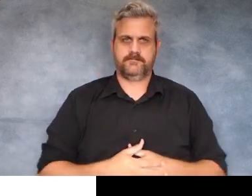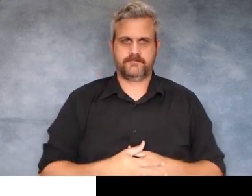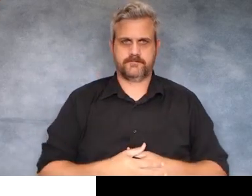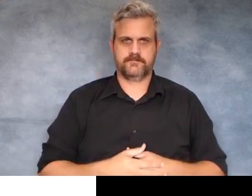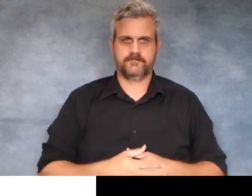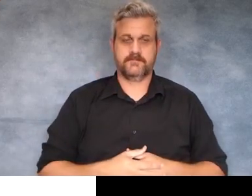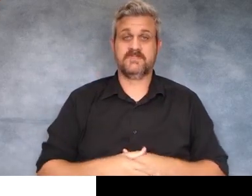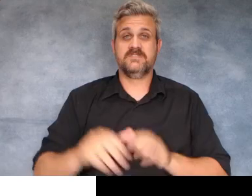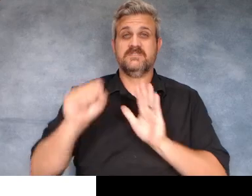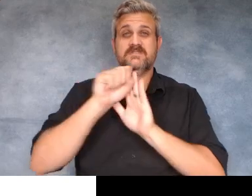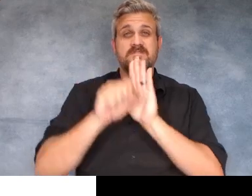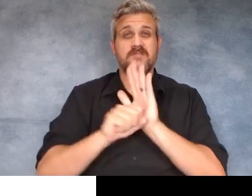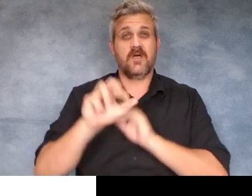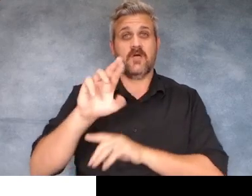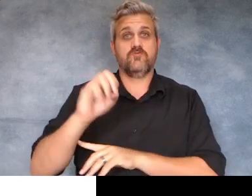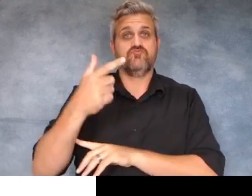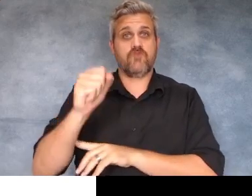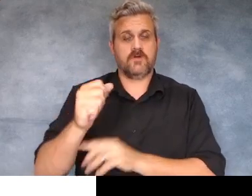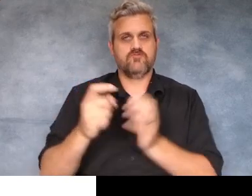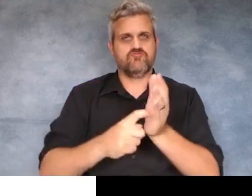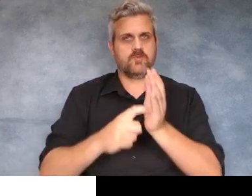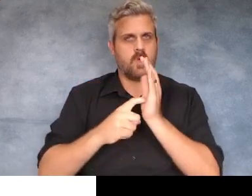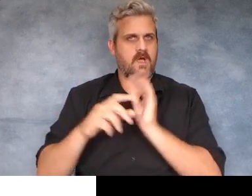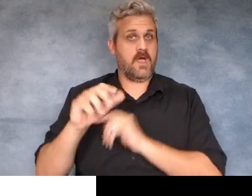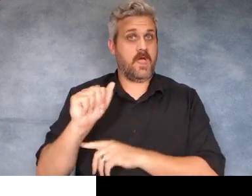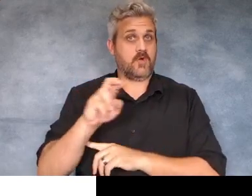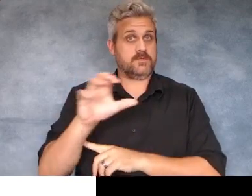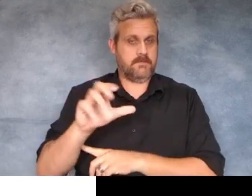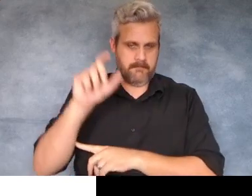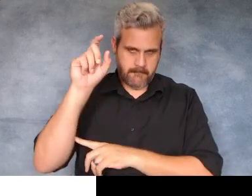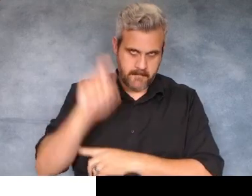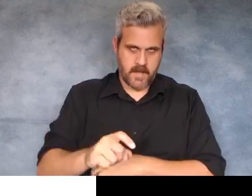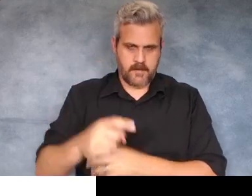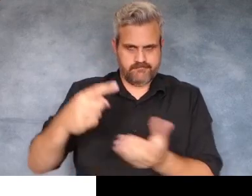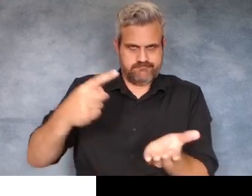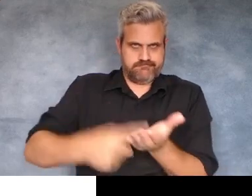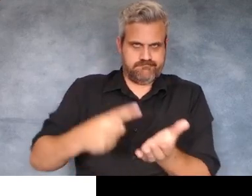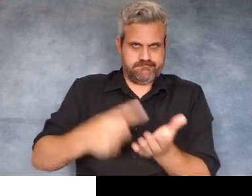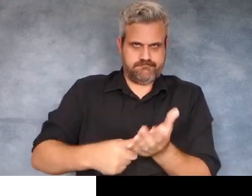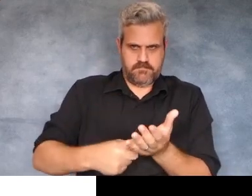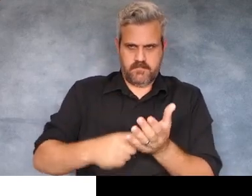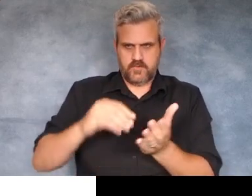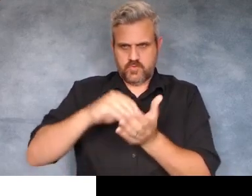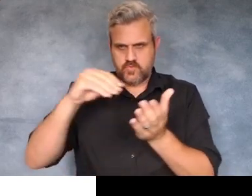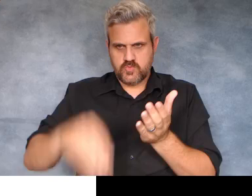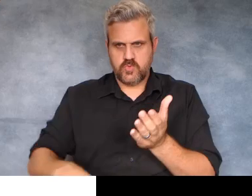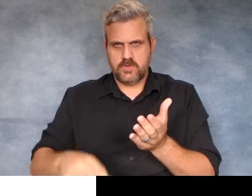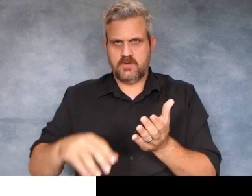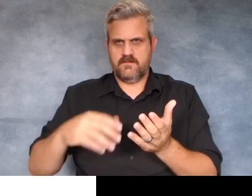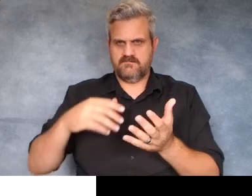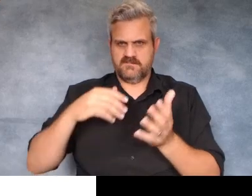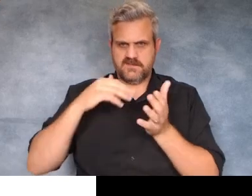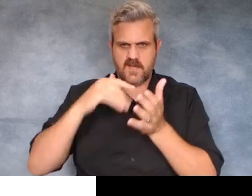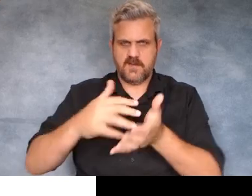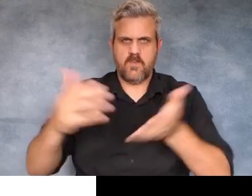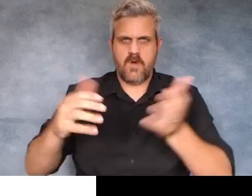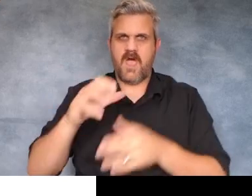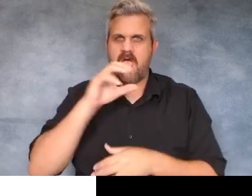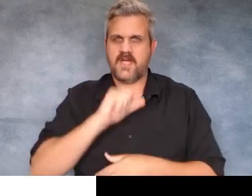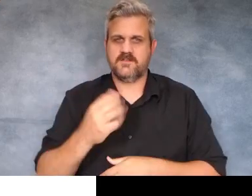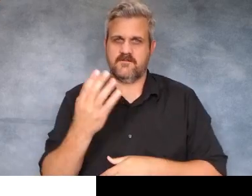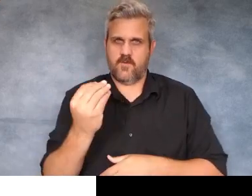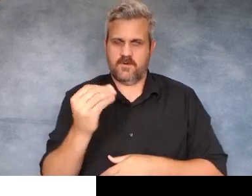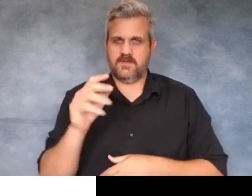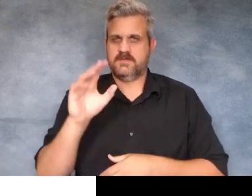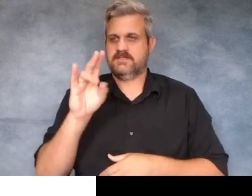State regulations require ARCs to start discussing a student's course of study at the age of 14. That is from 707